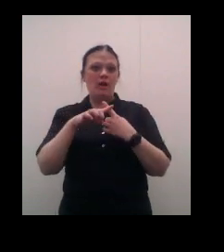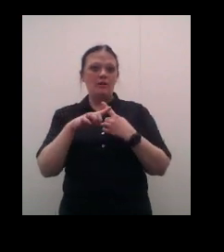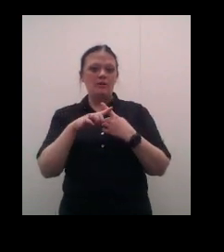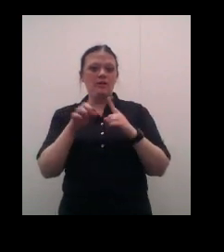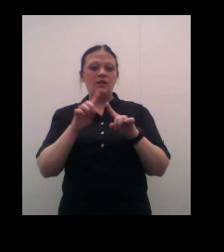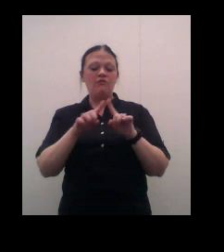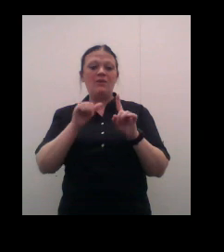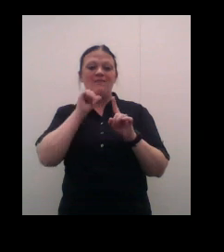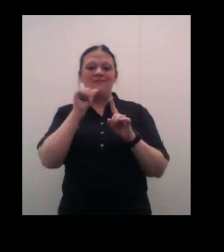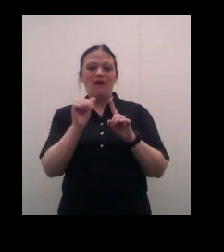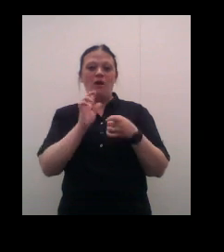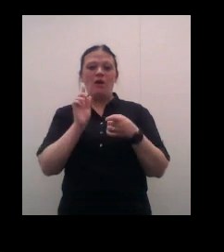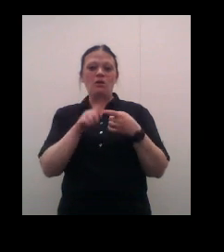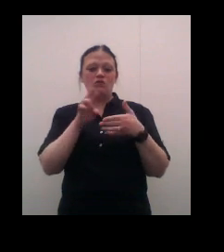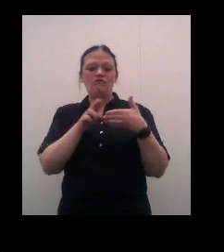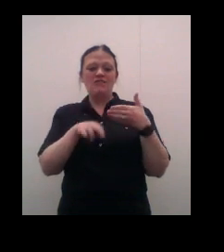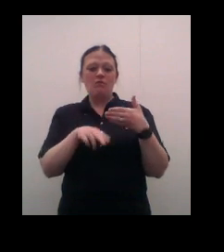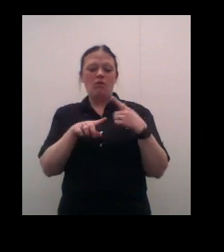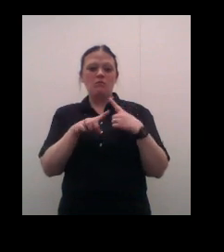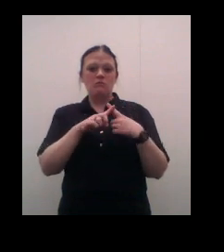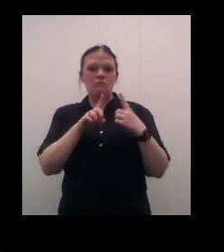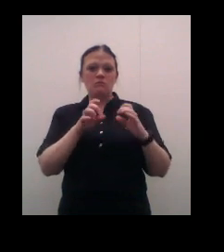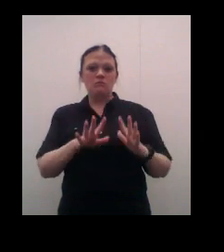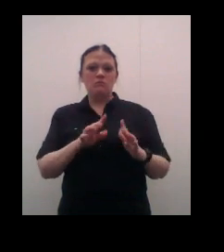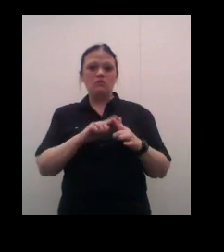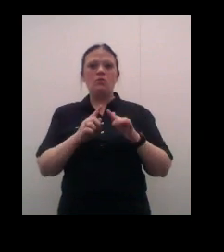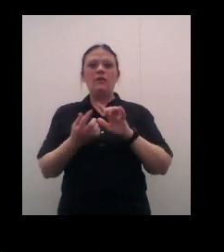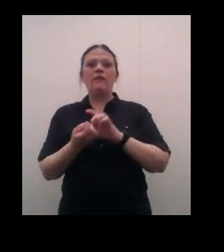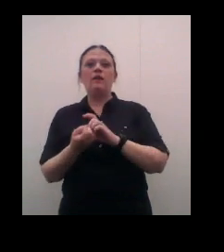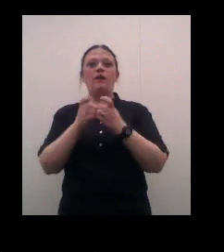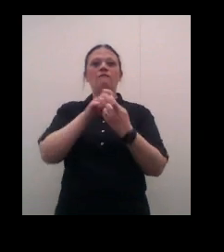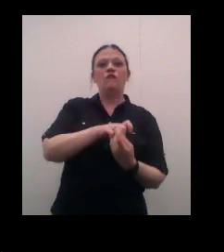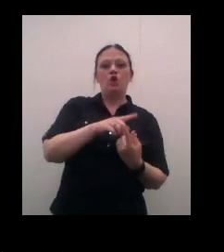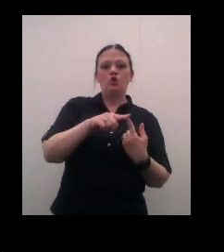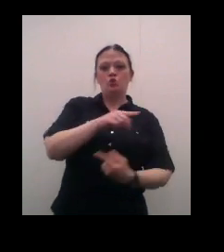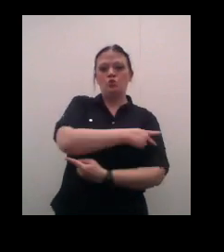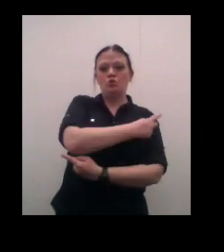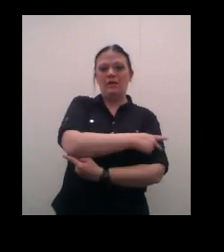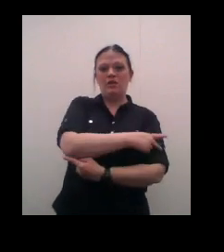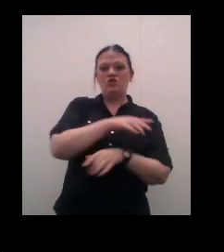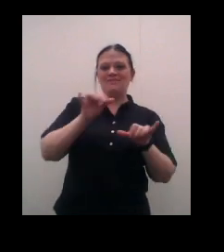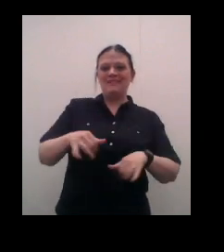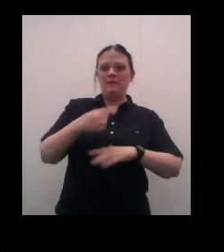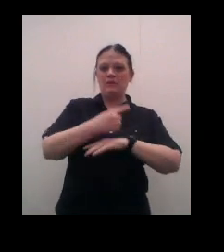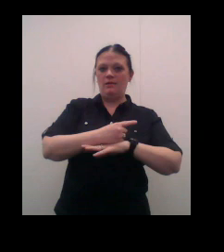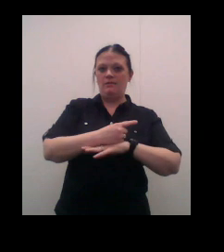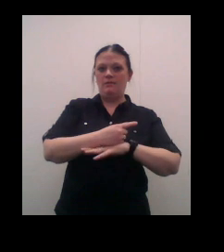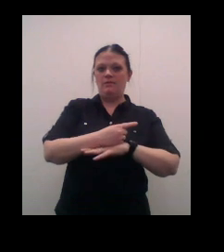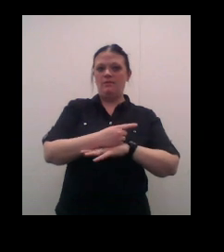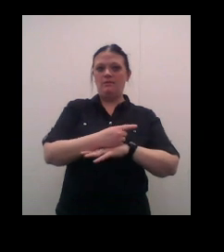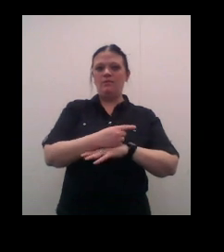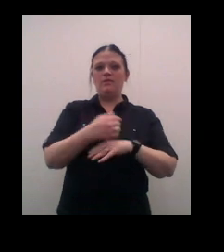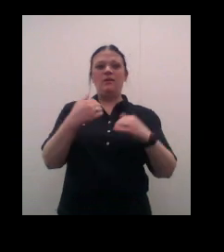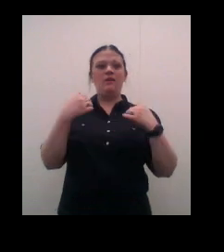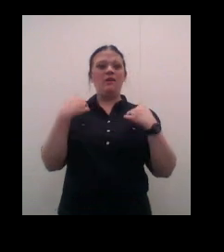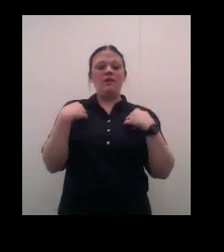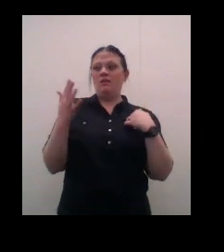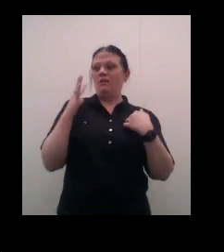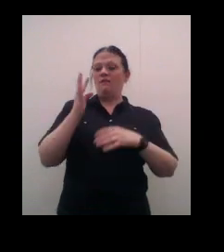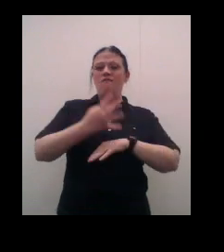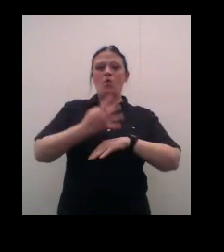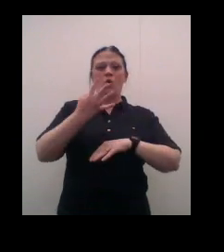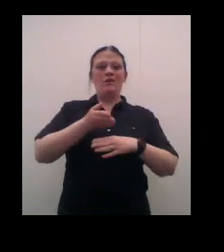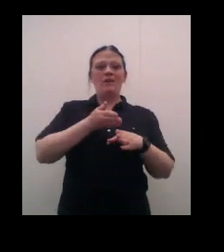they actually had a positive test. So then they're converted to COVID-19 patients on that day. We had 4 days in a row